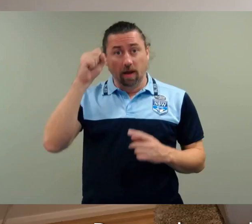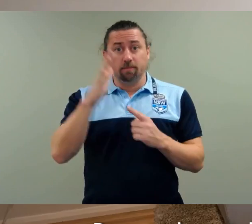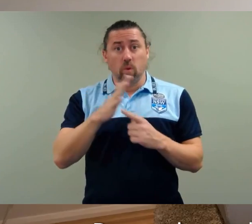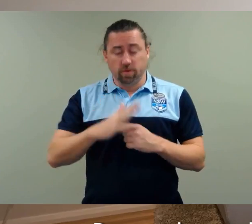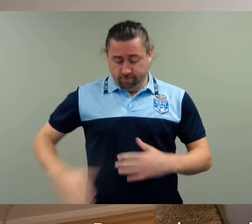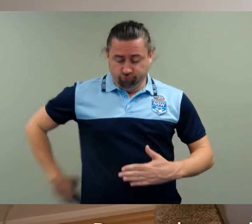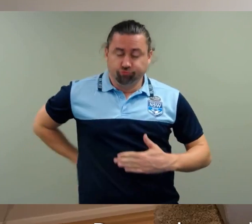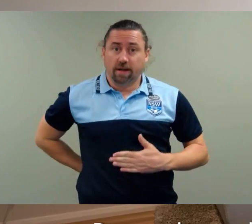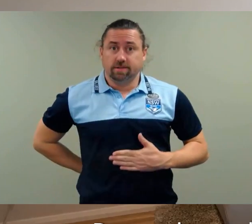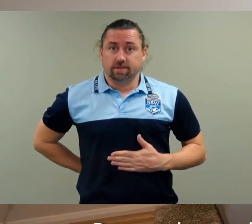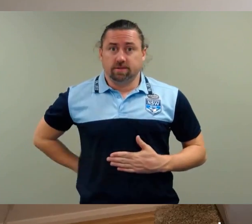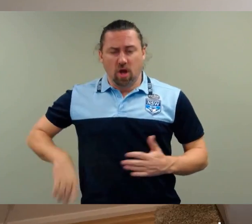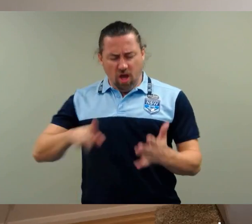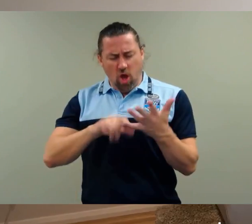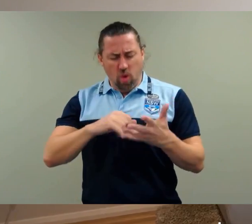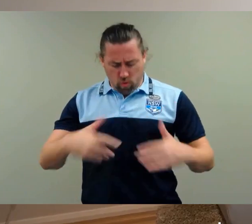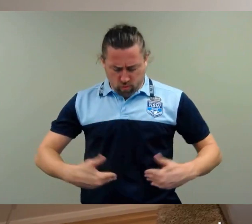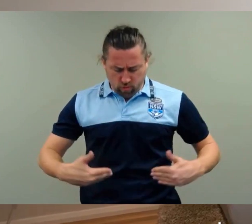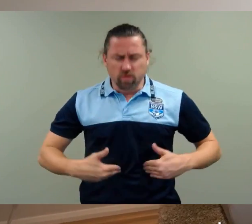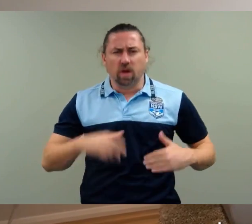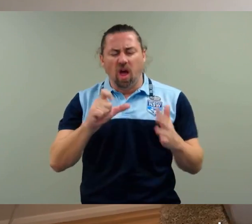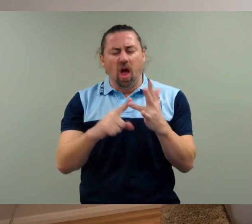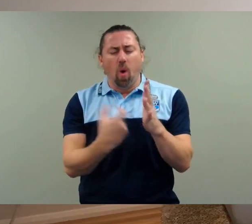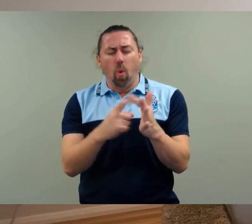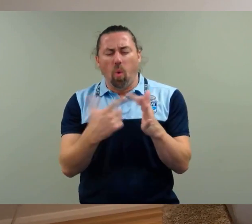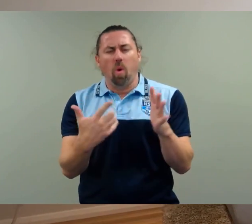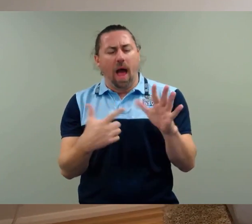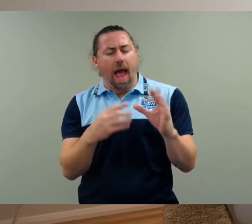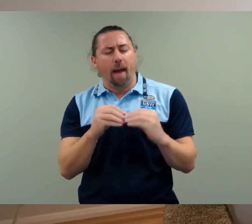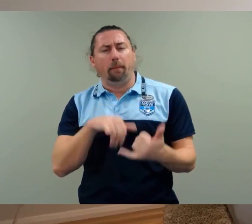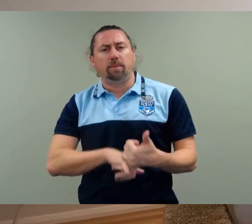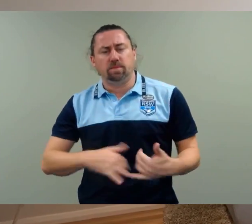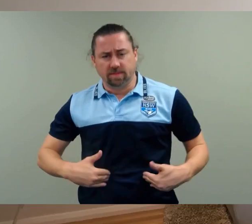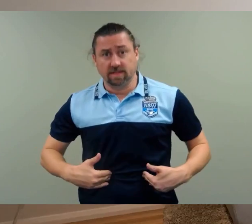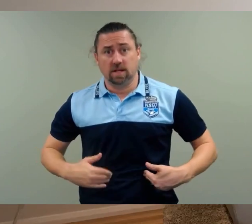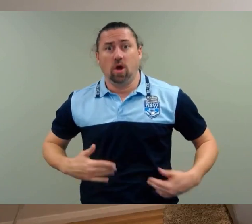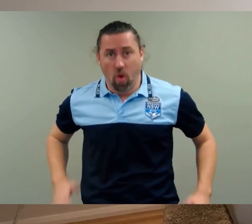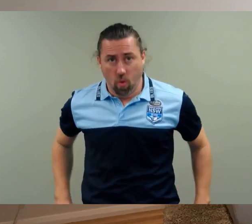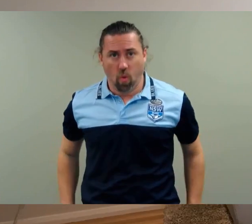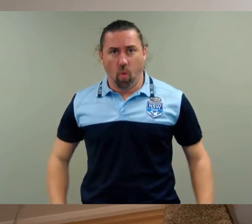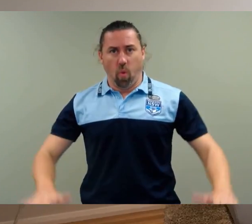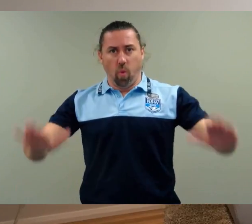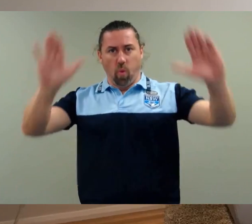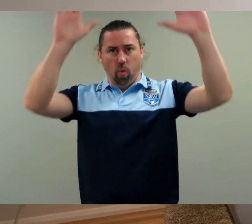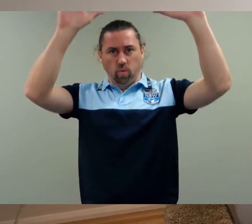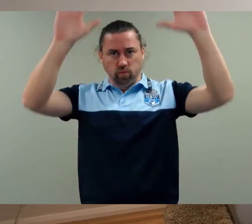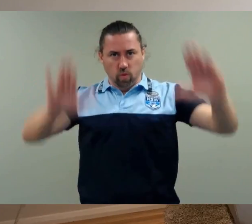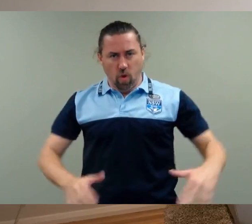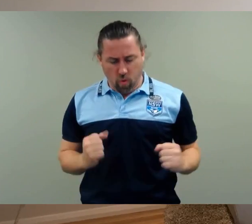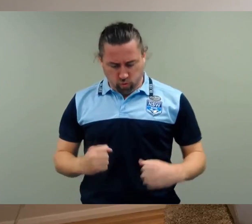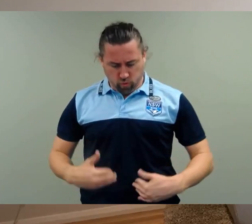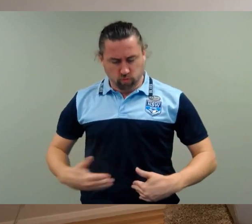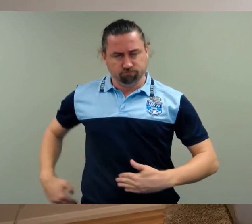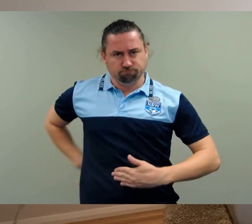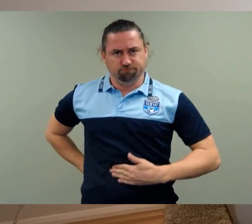Remember to keep your back nice and straight and engage your core muscles as you bring your arms up and back down again.